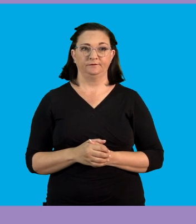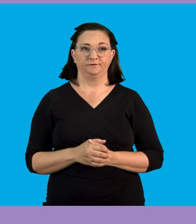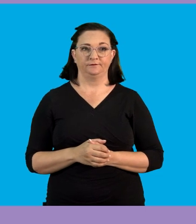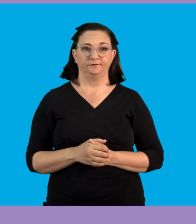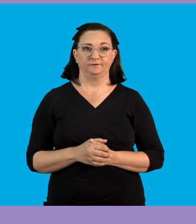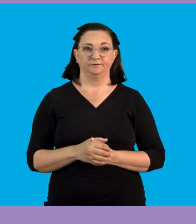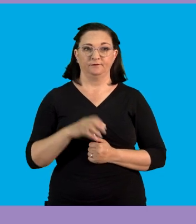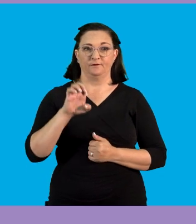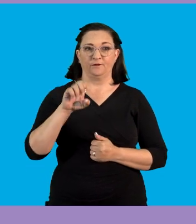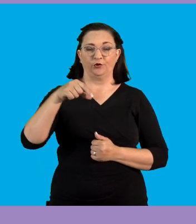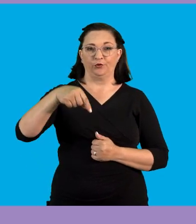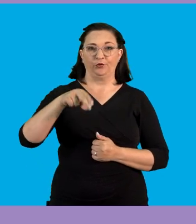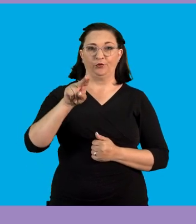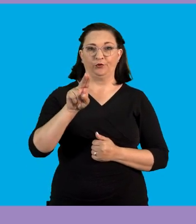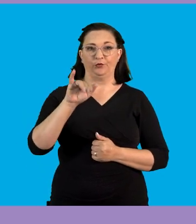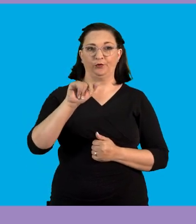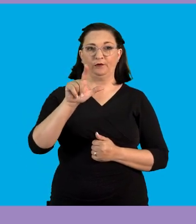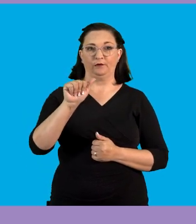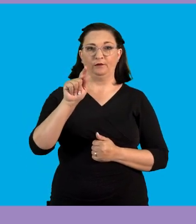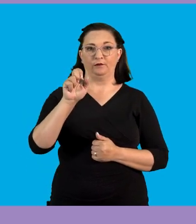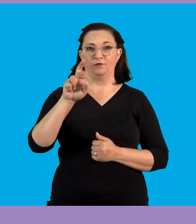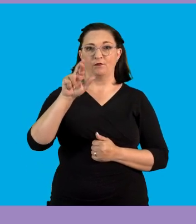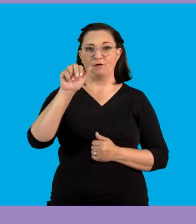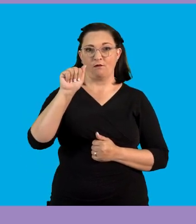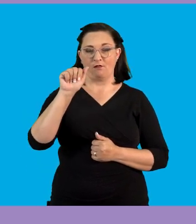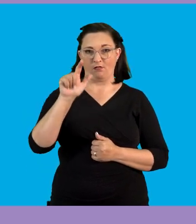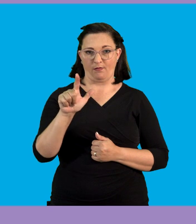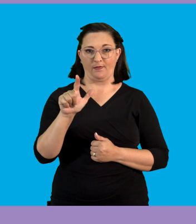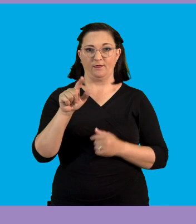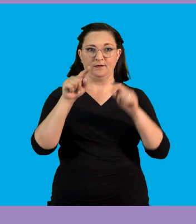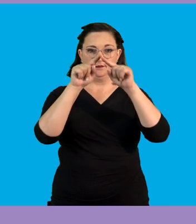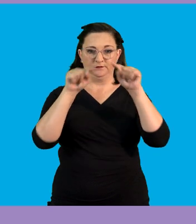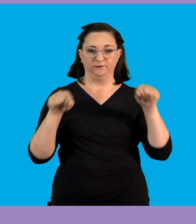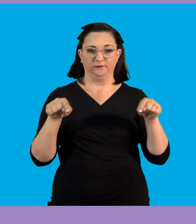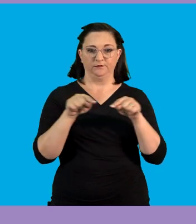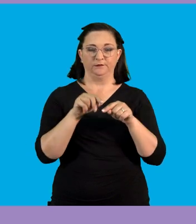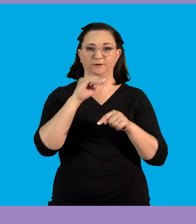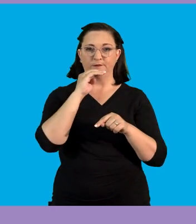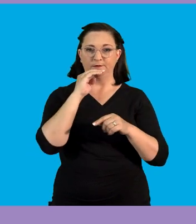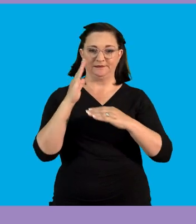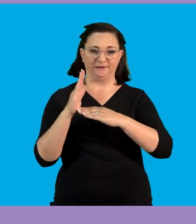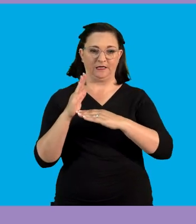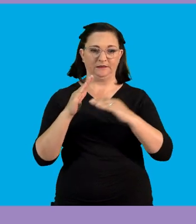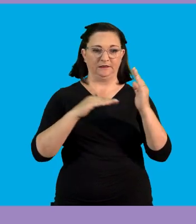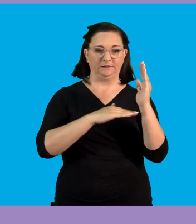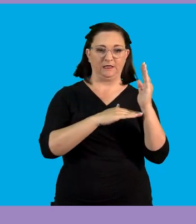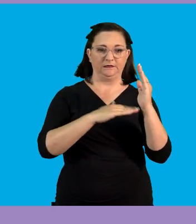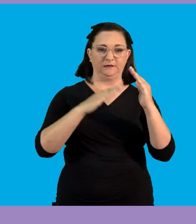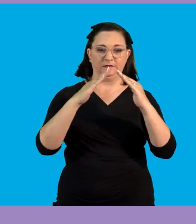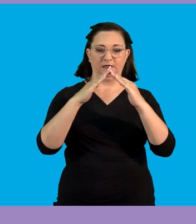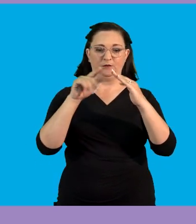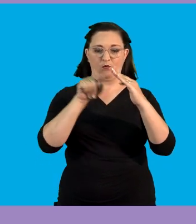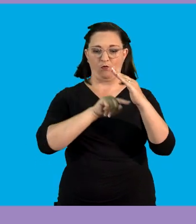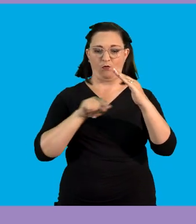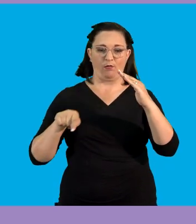The first one is an equilateral triangle. We said it has all sides equal and all the angles are equal